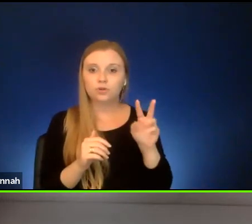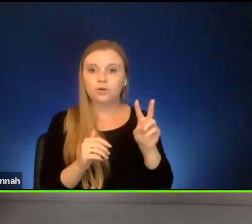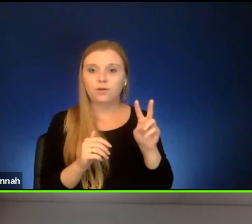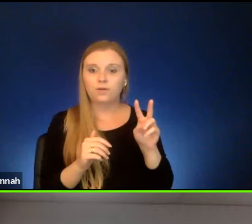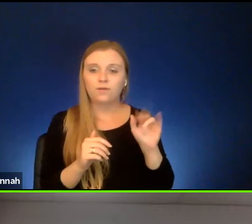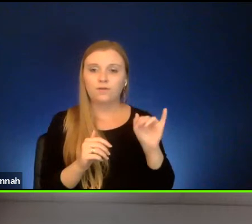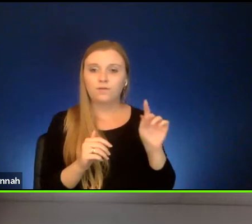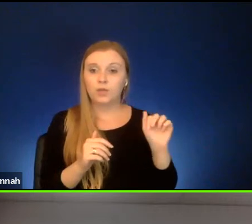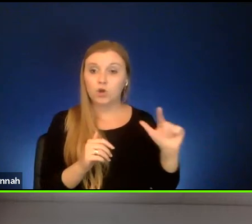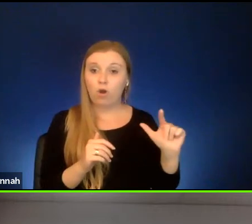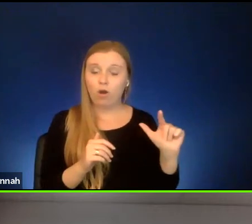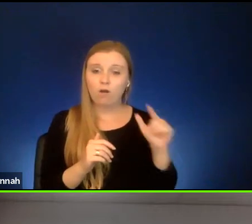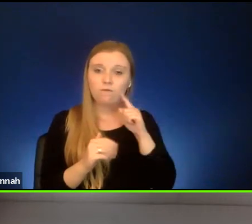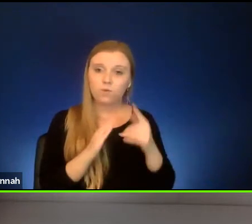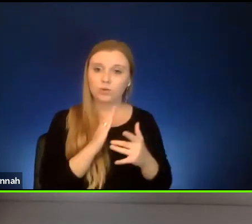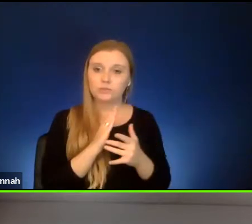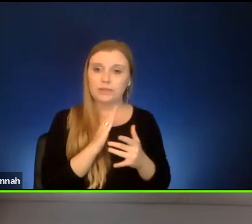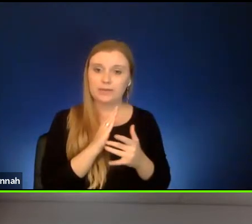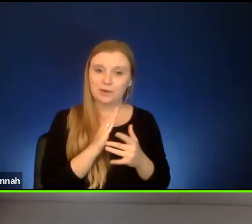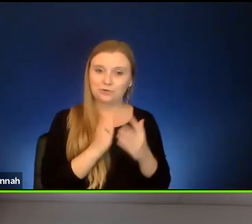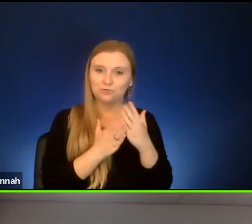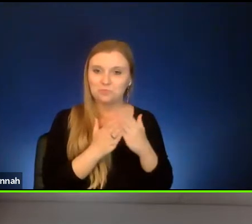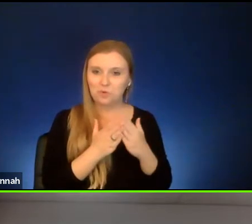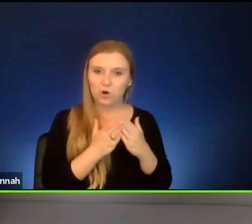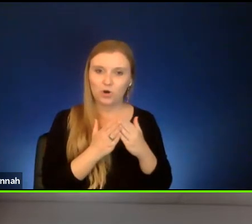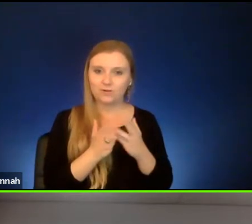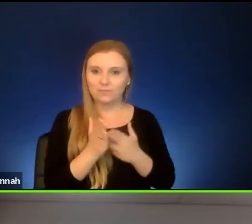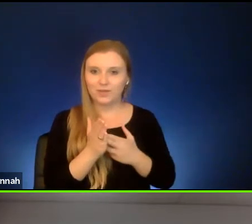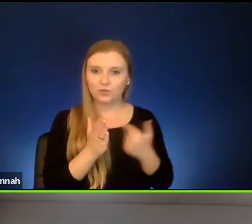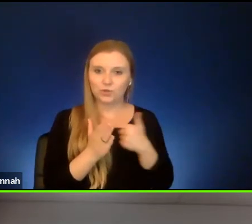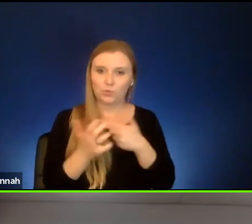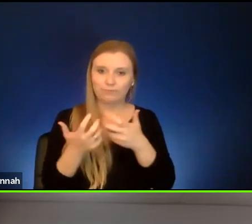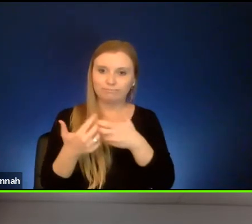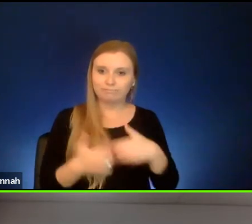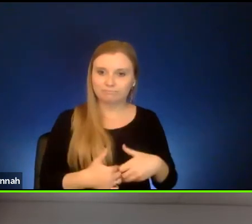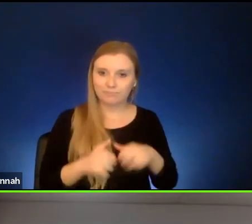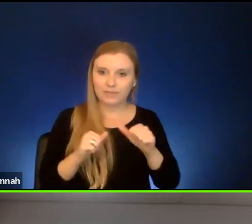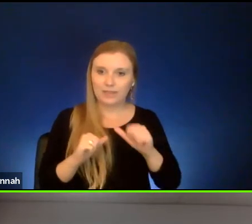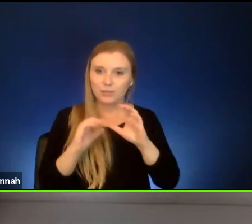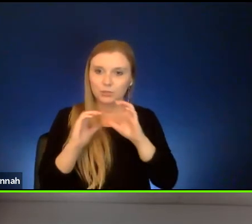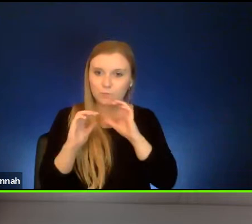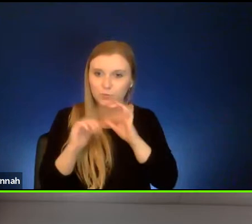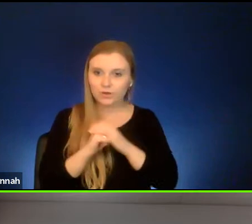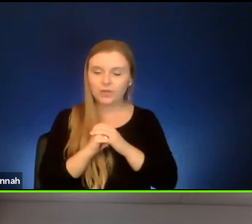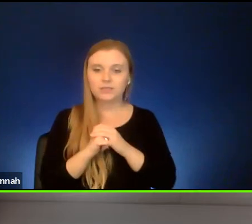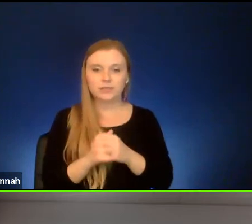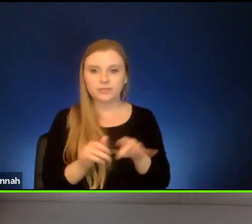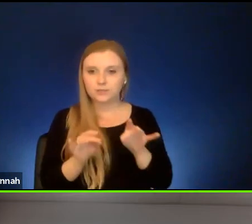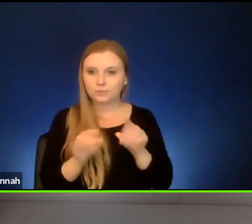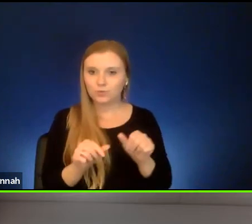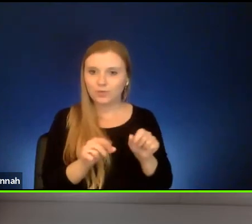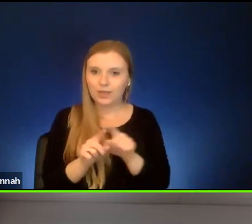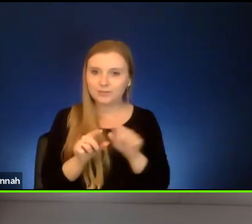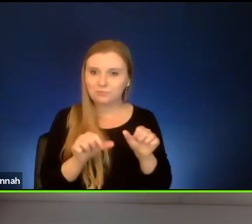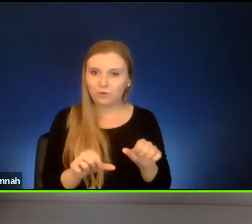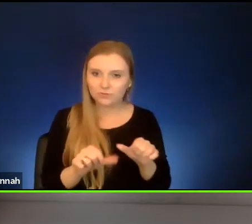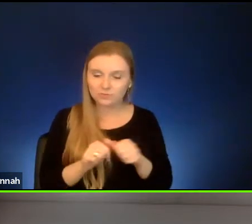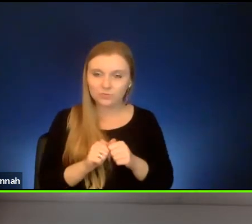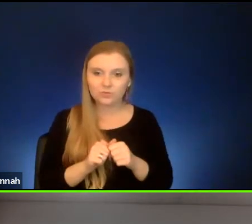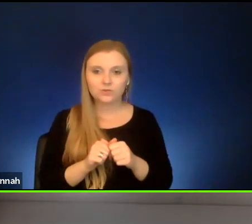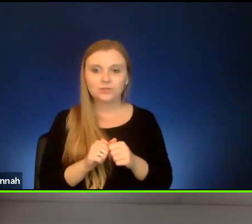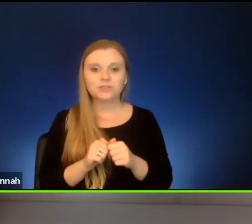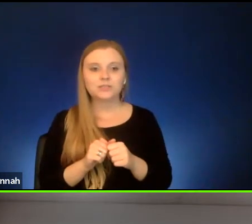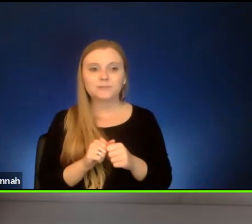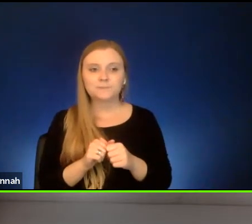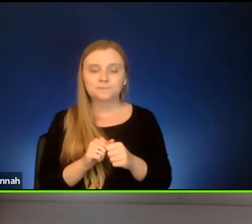the technological aspect of making sure that we're able to communicate as smoothly as possible to and efficiently